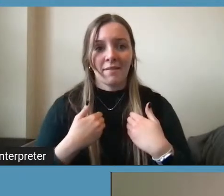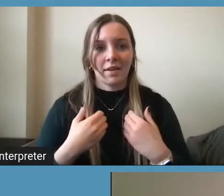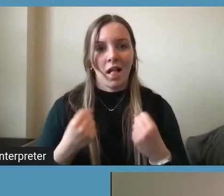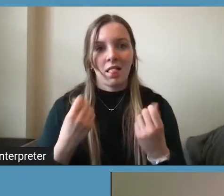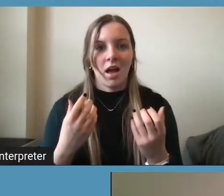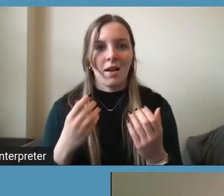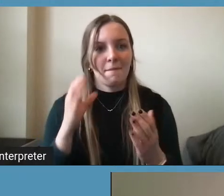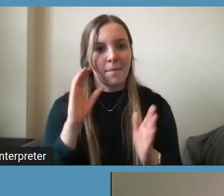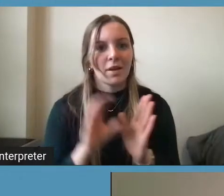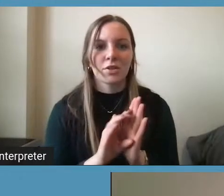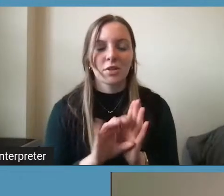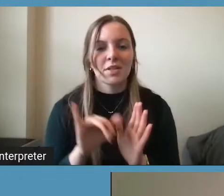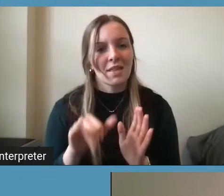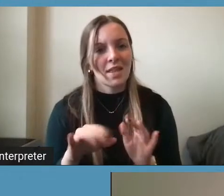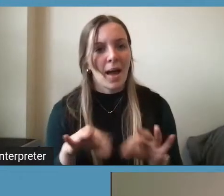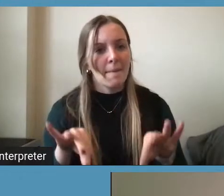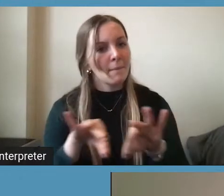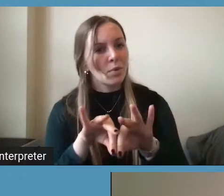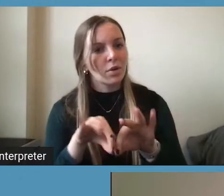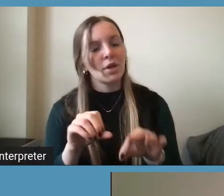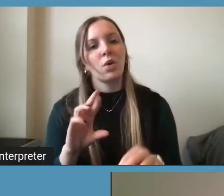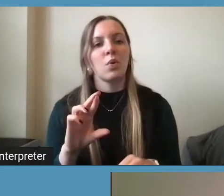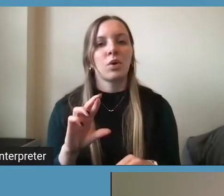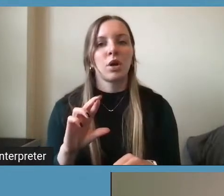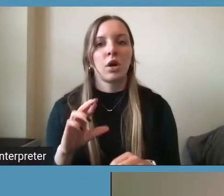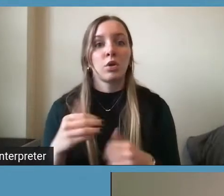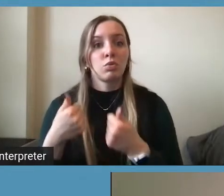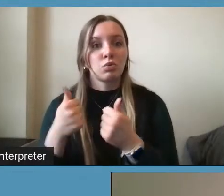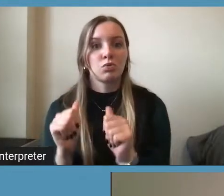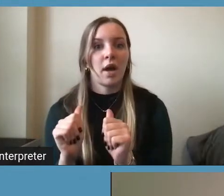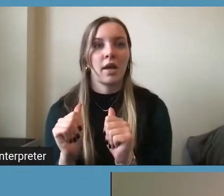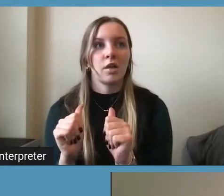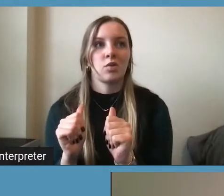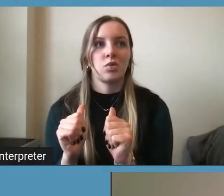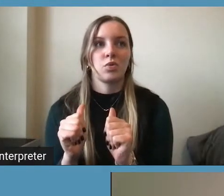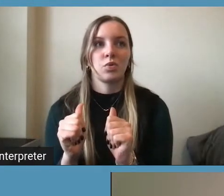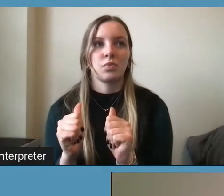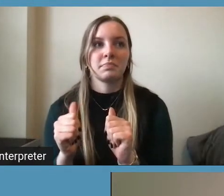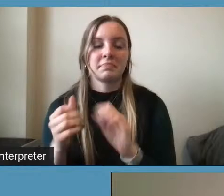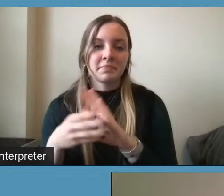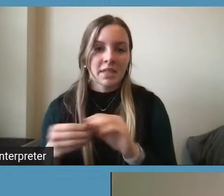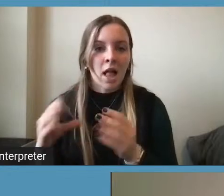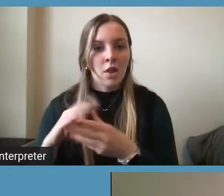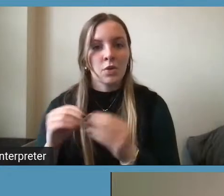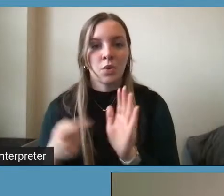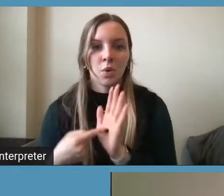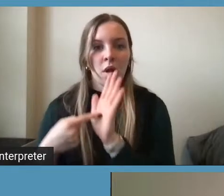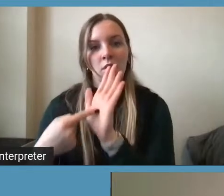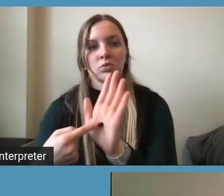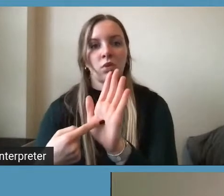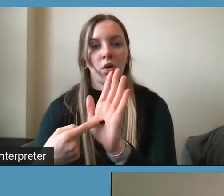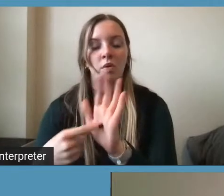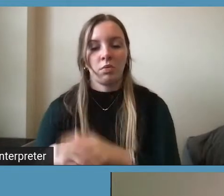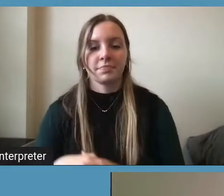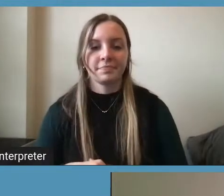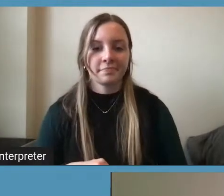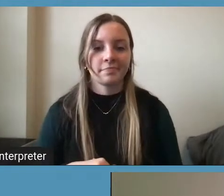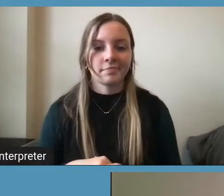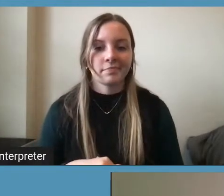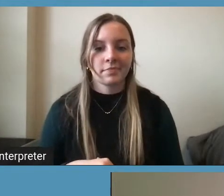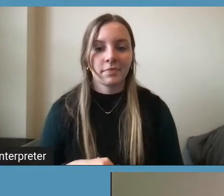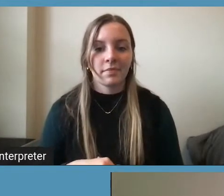mean, museums are often trying to tell stories. How do I illustrate my story? And so there are some very inexpensive ways you can do